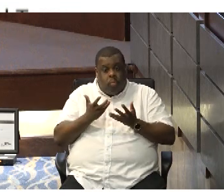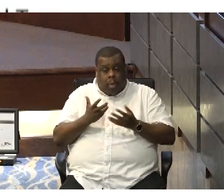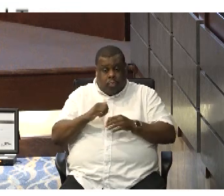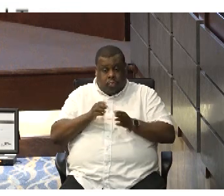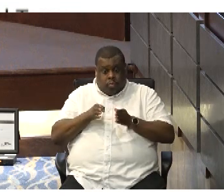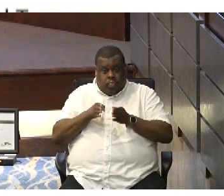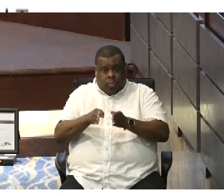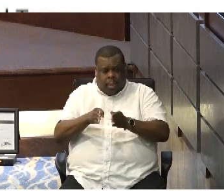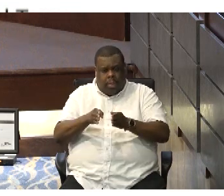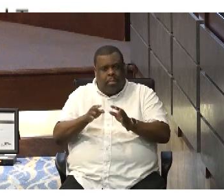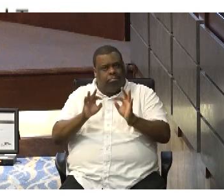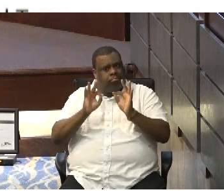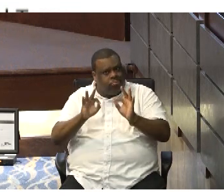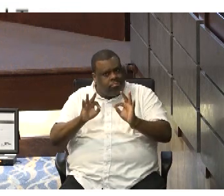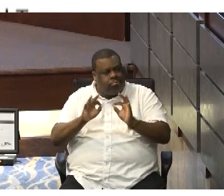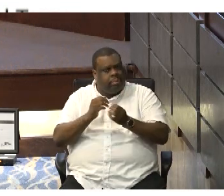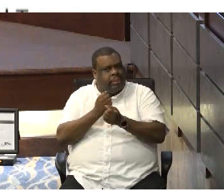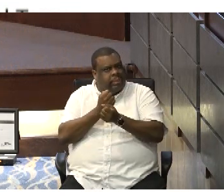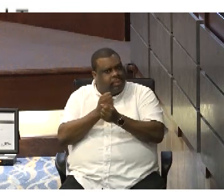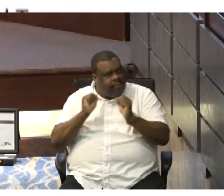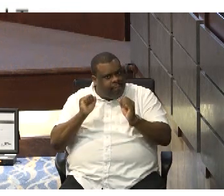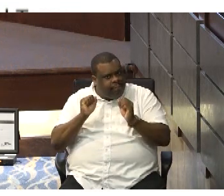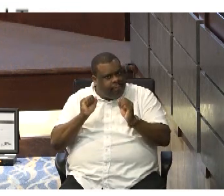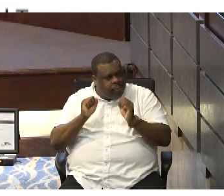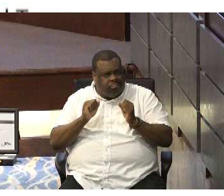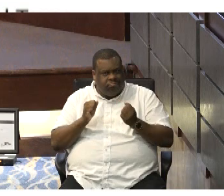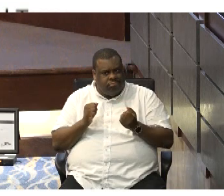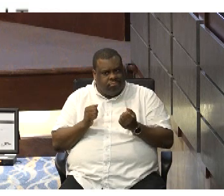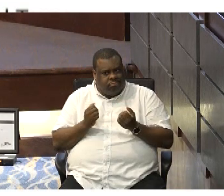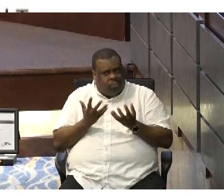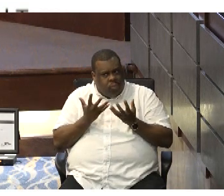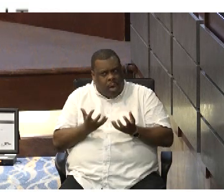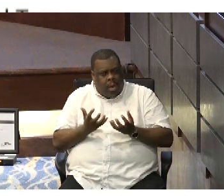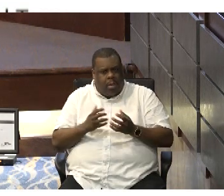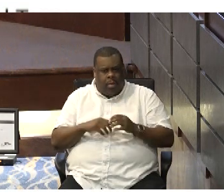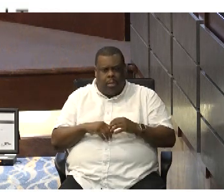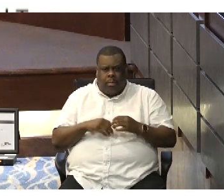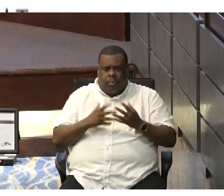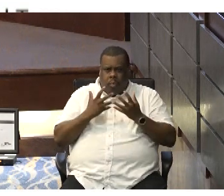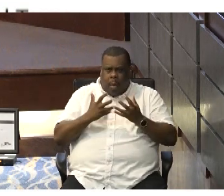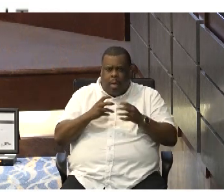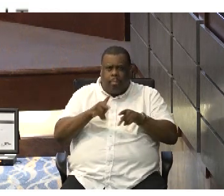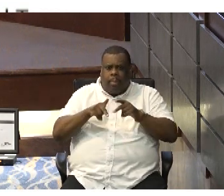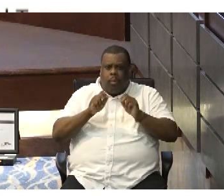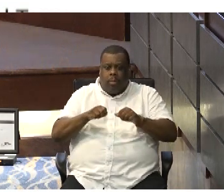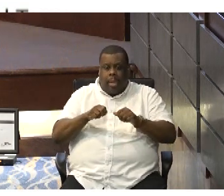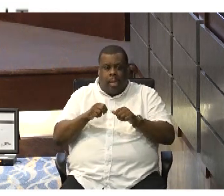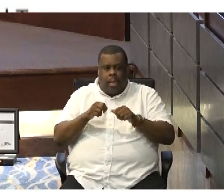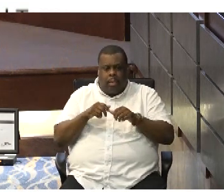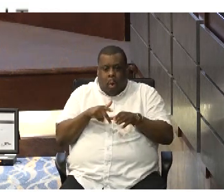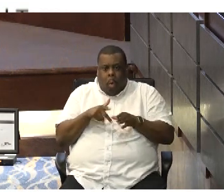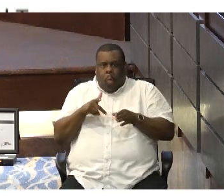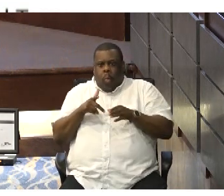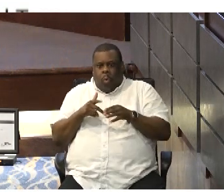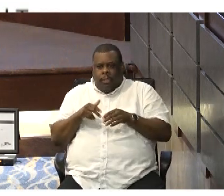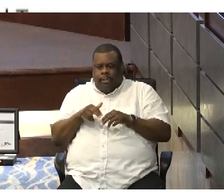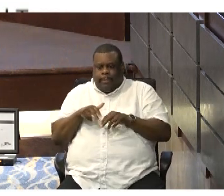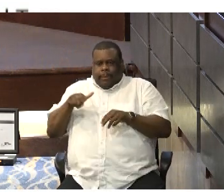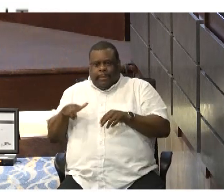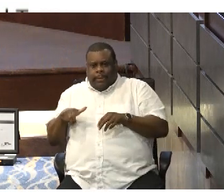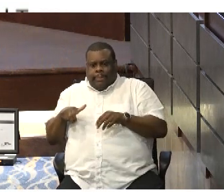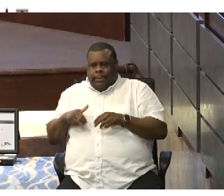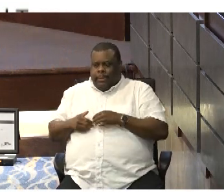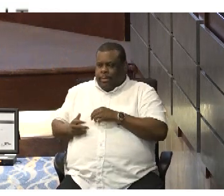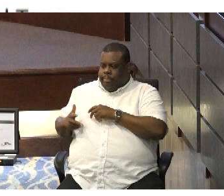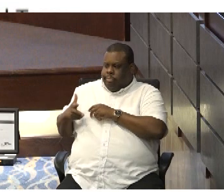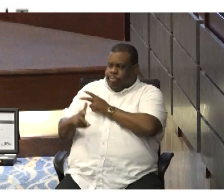industry standards. We want to make sure that we have adequate rights of way for the future and that we can provide for pedestrians and